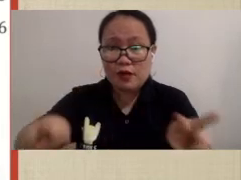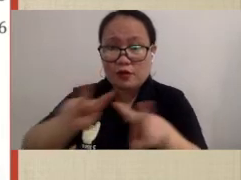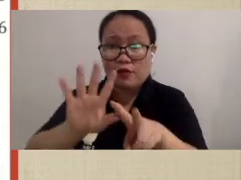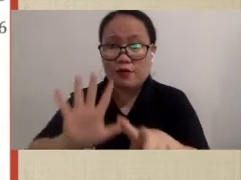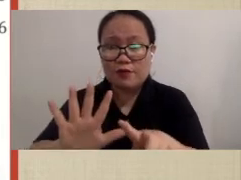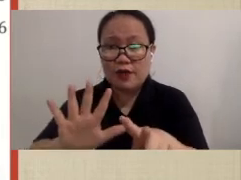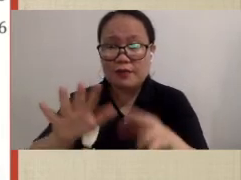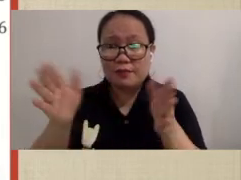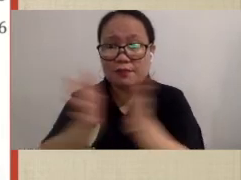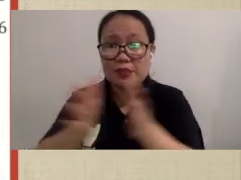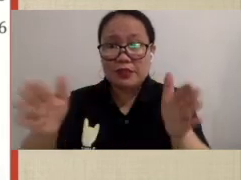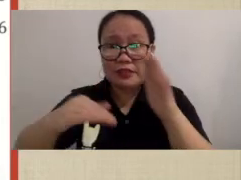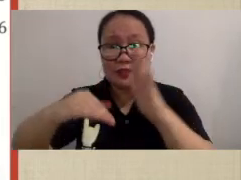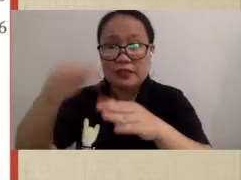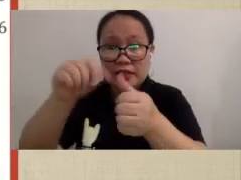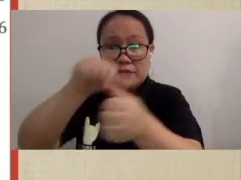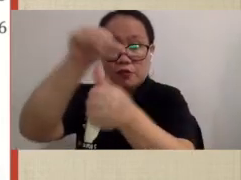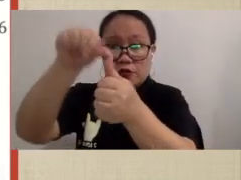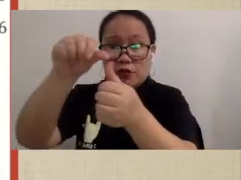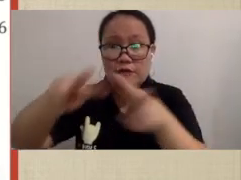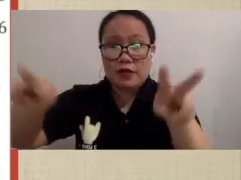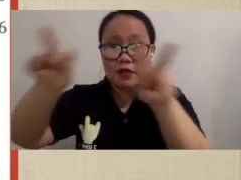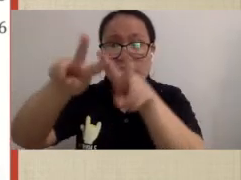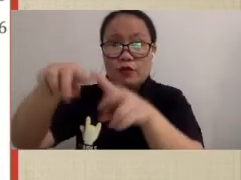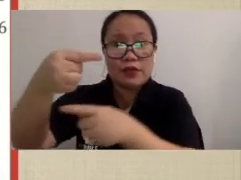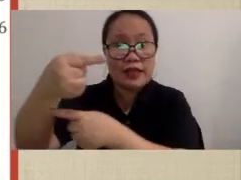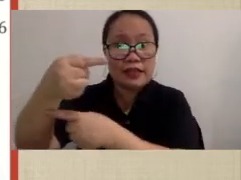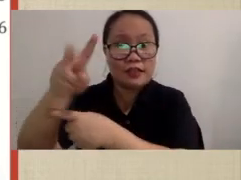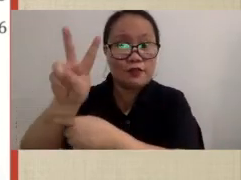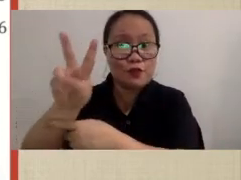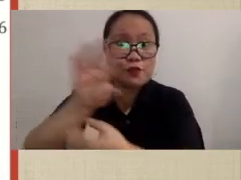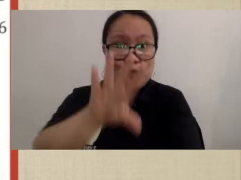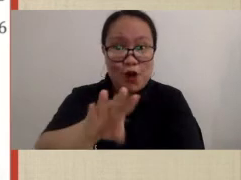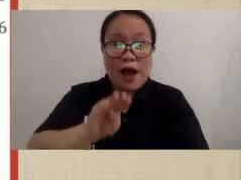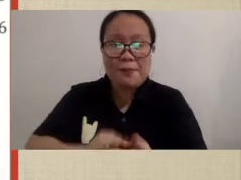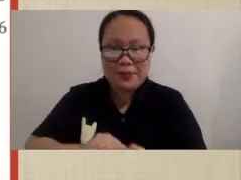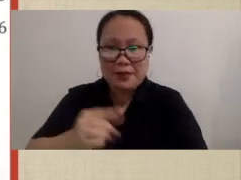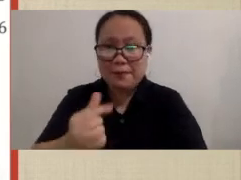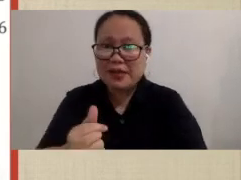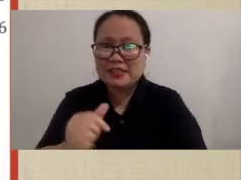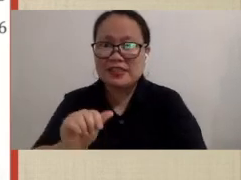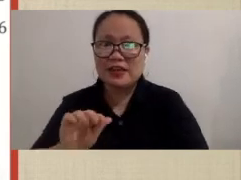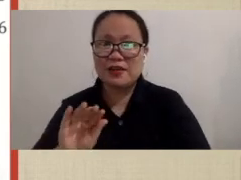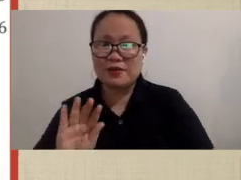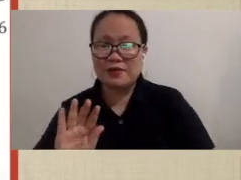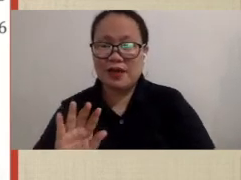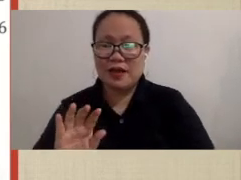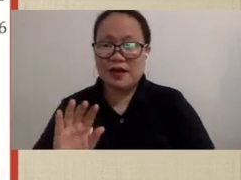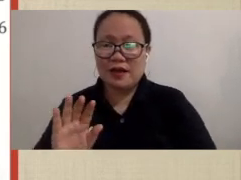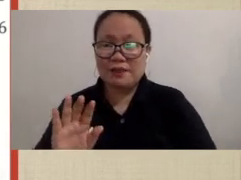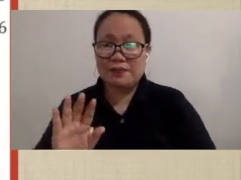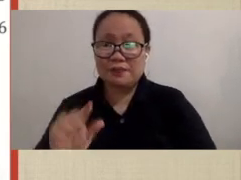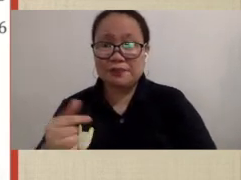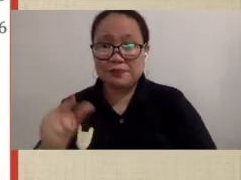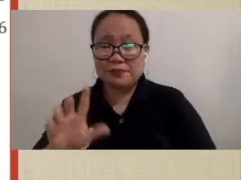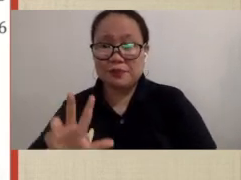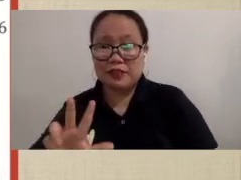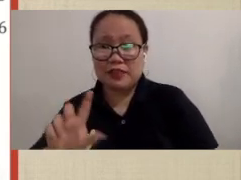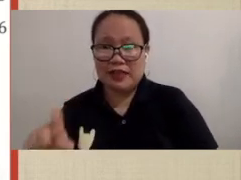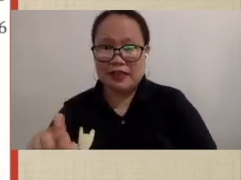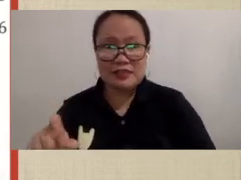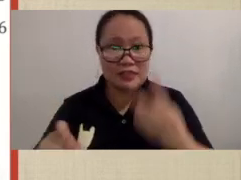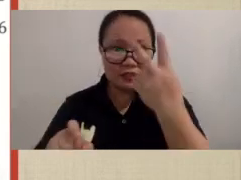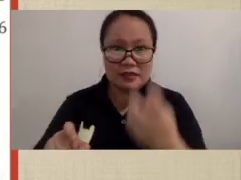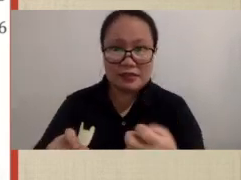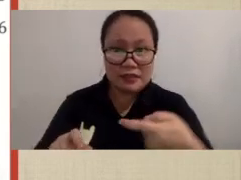absolute value of negative 2. And then, bring down negative 5, bring down negative